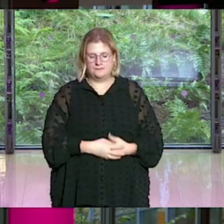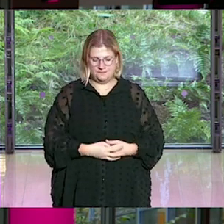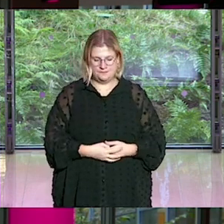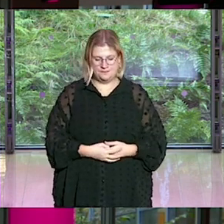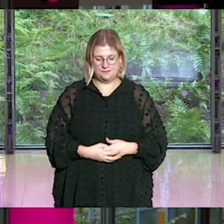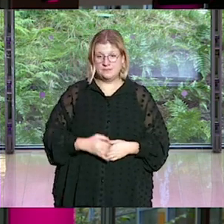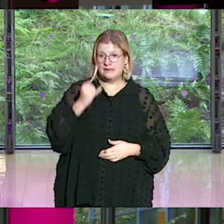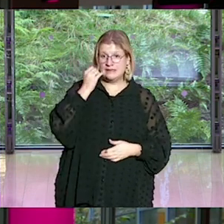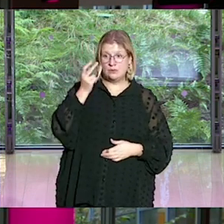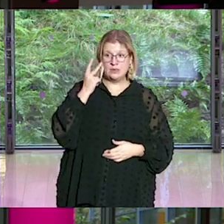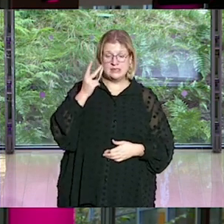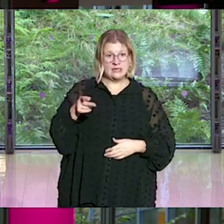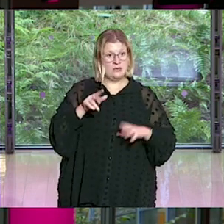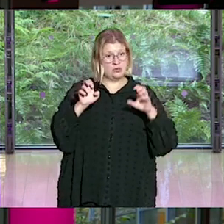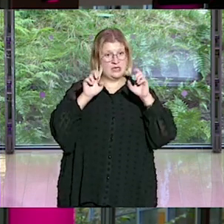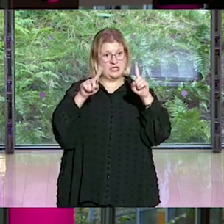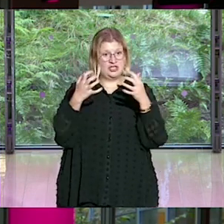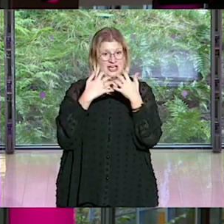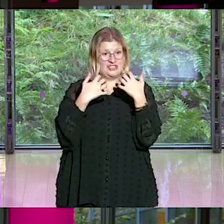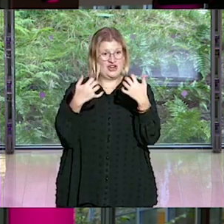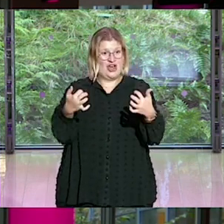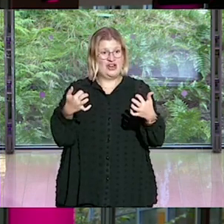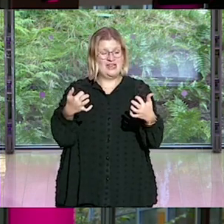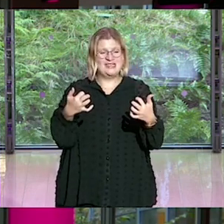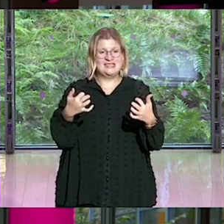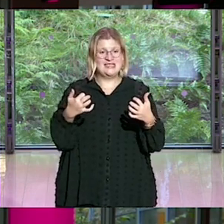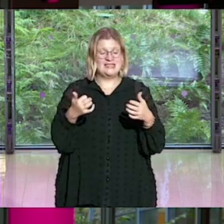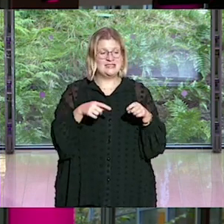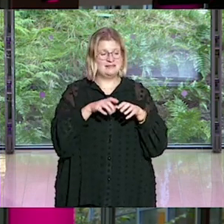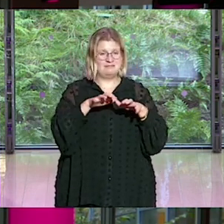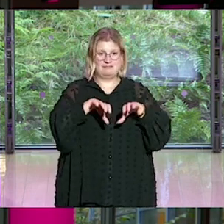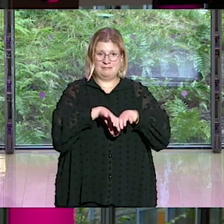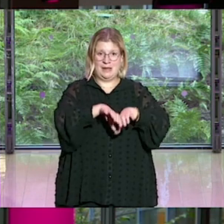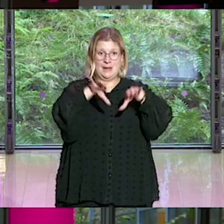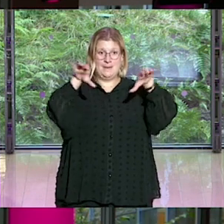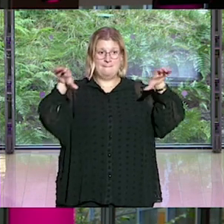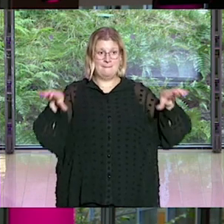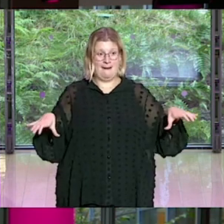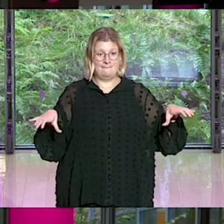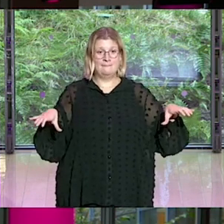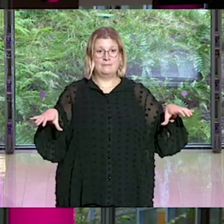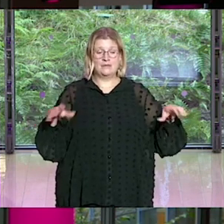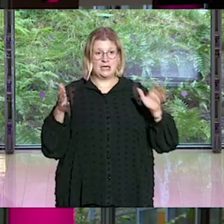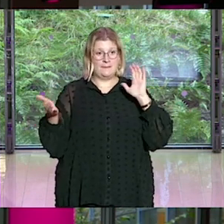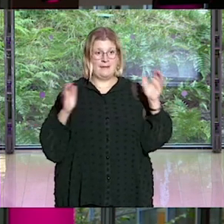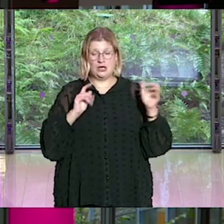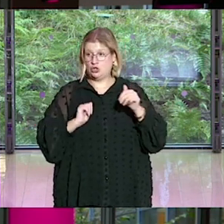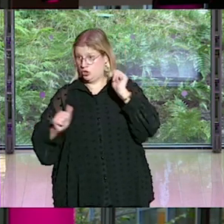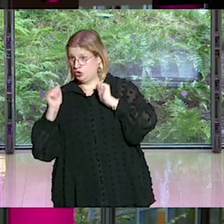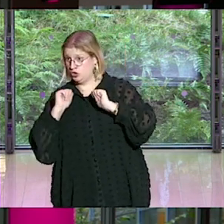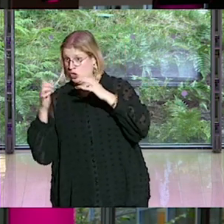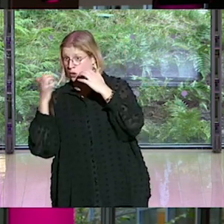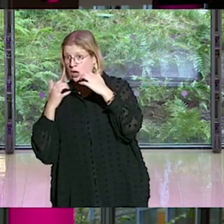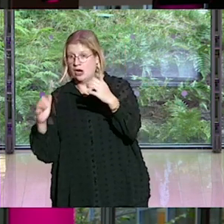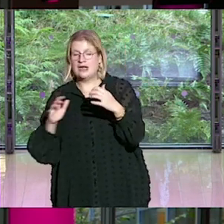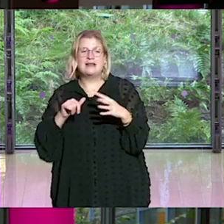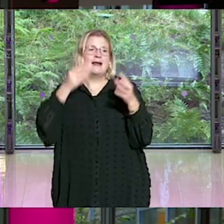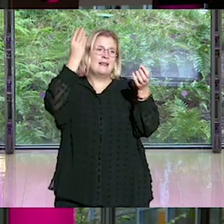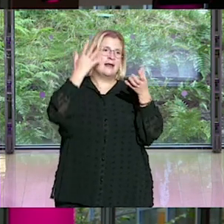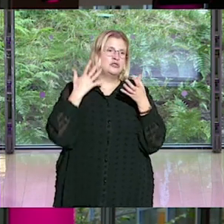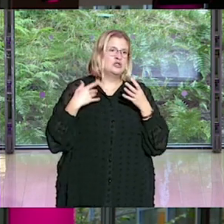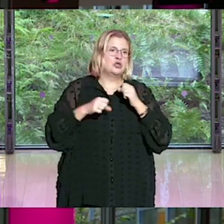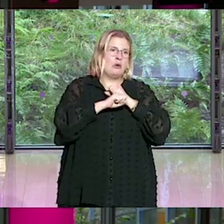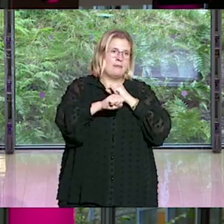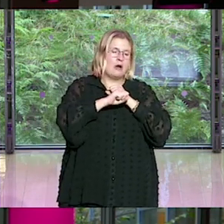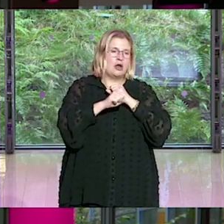If we see those education audiences don't really overlap with our show audiences, obviously that informs our marketing strategy.